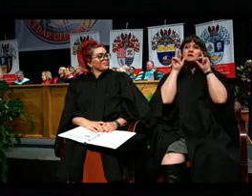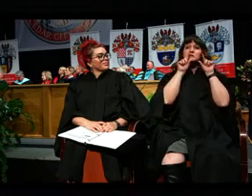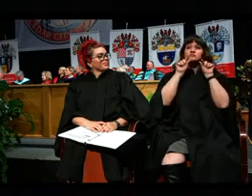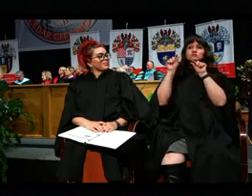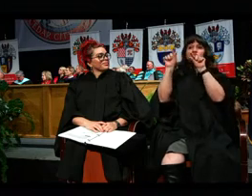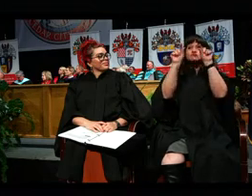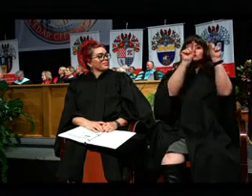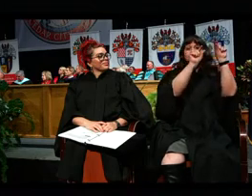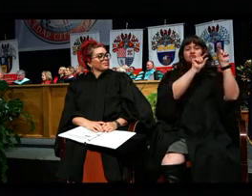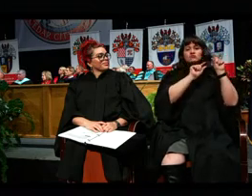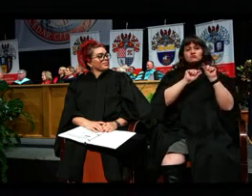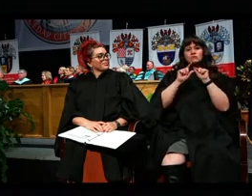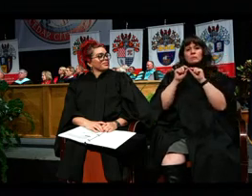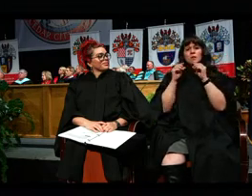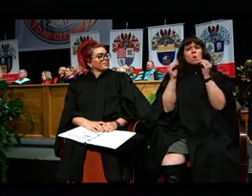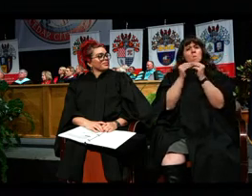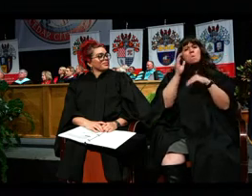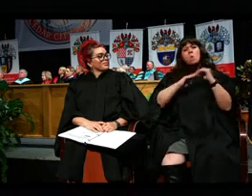Beyond images,